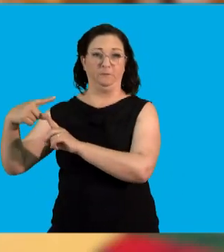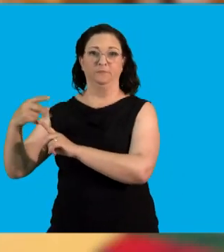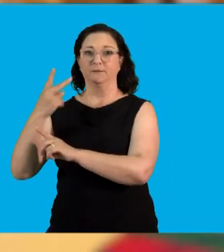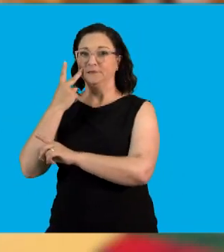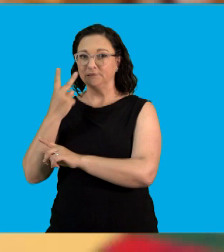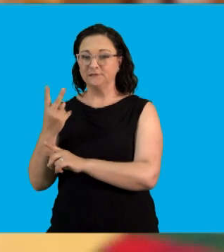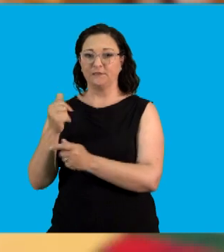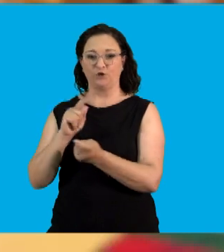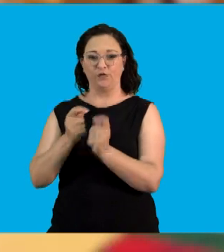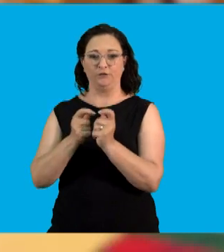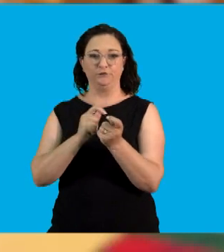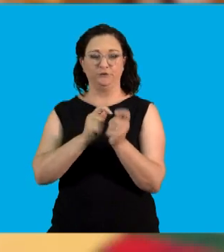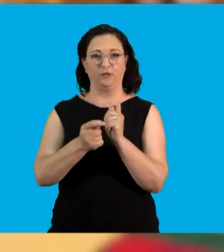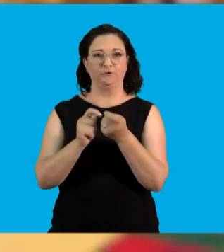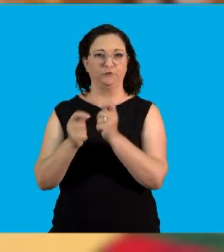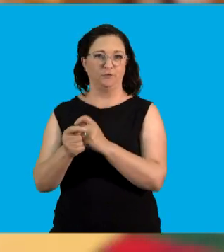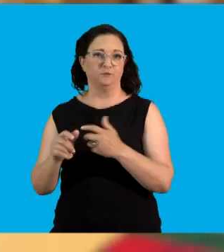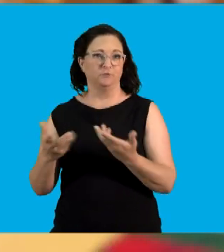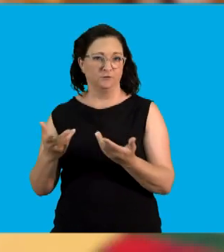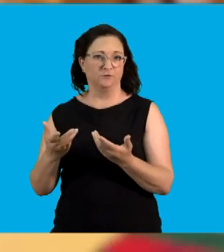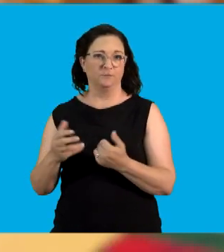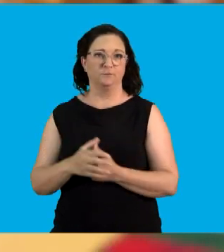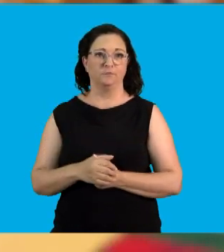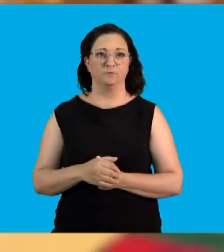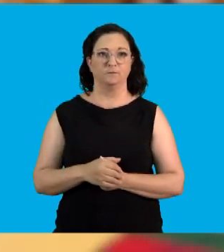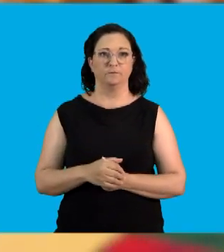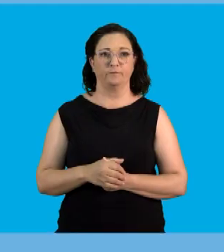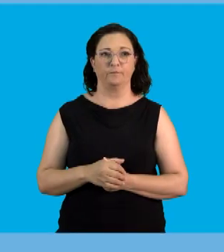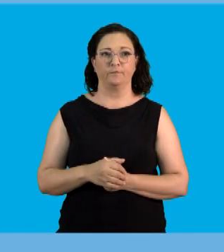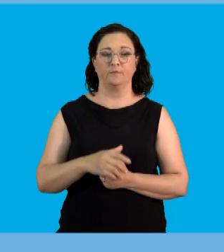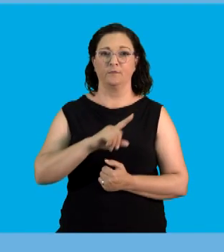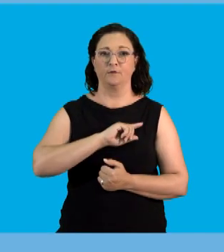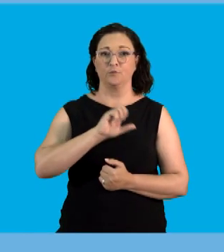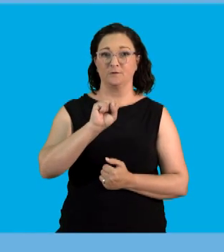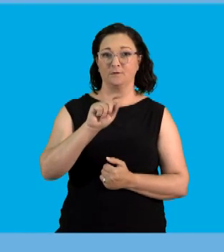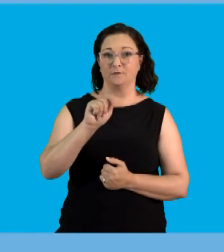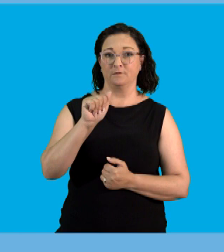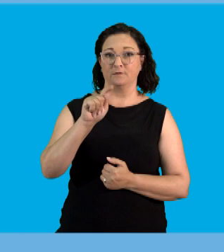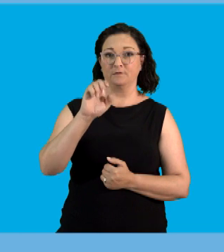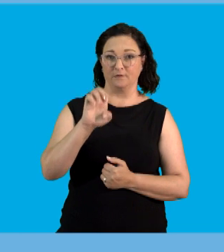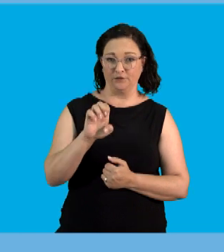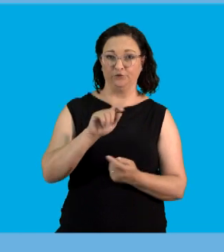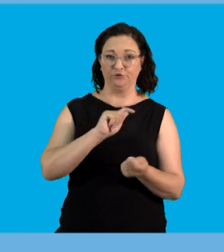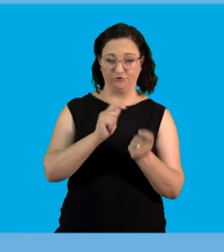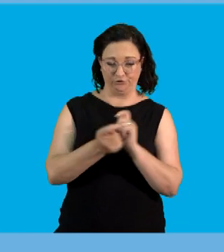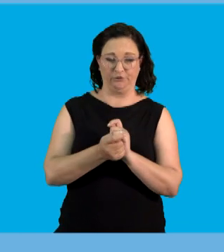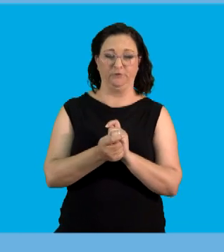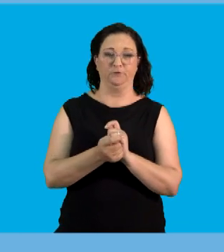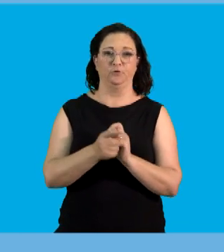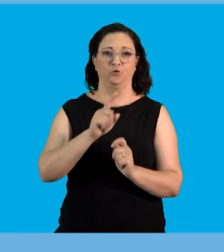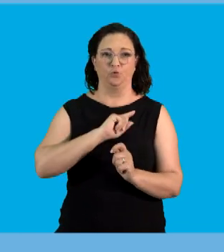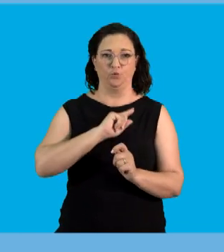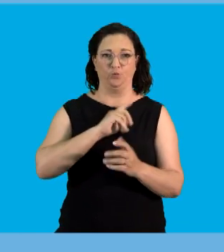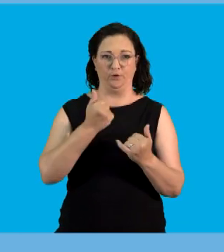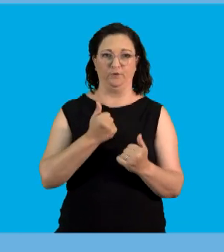matter to the other, there is a state change that is happening there. So a state change may occur when energy of the particles is changed.